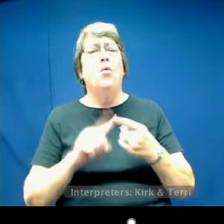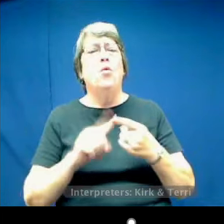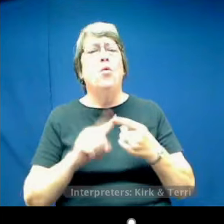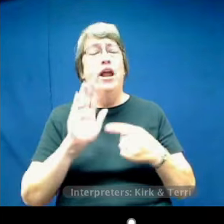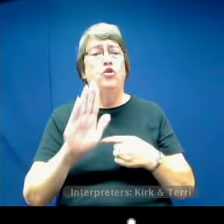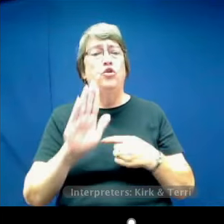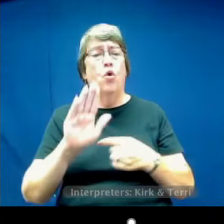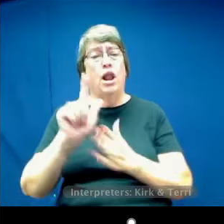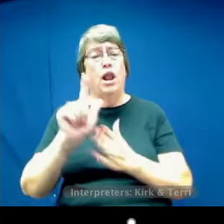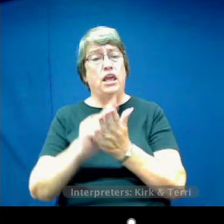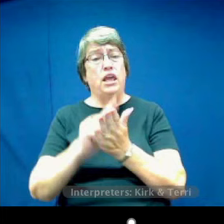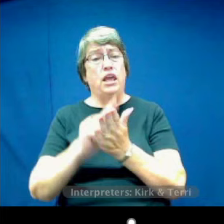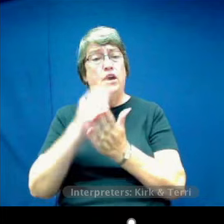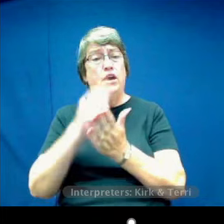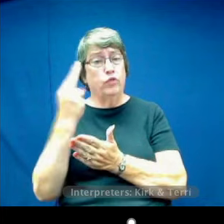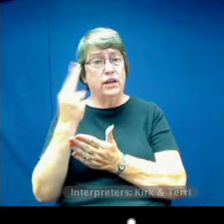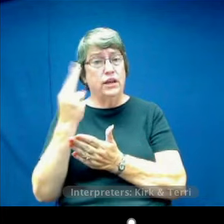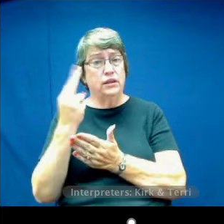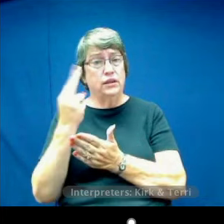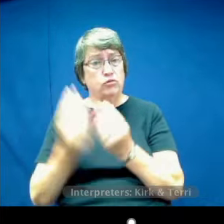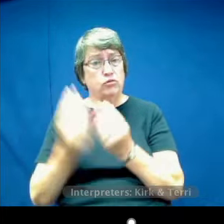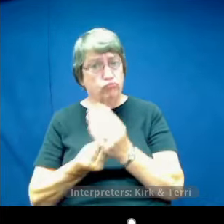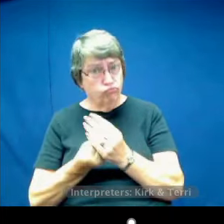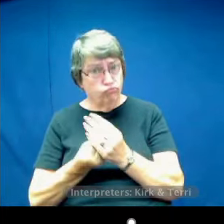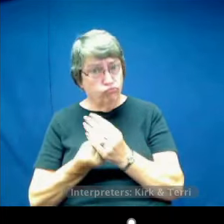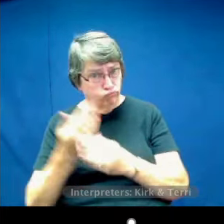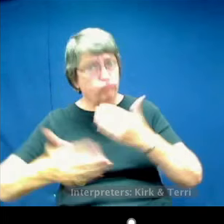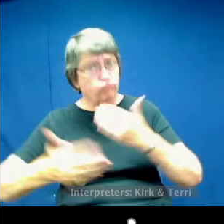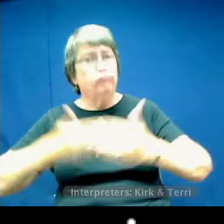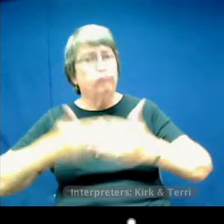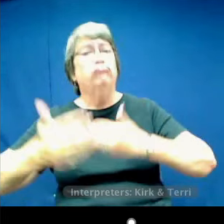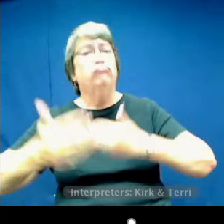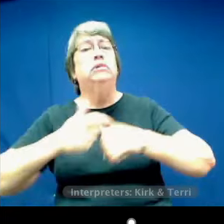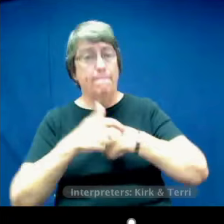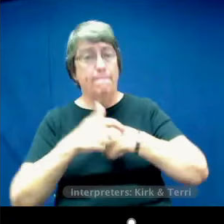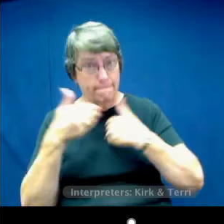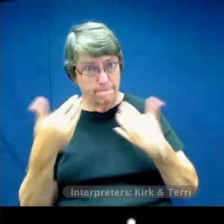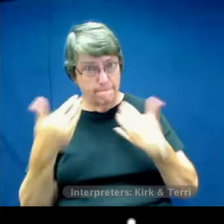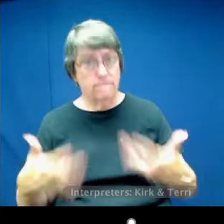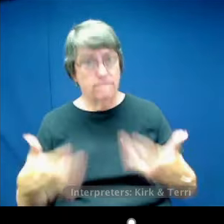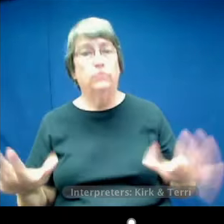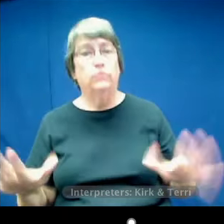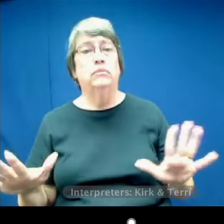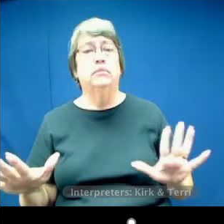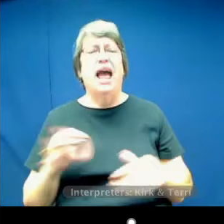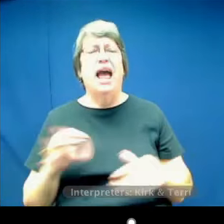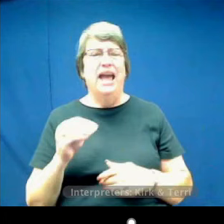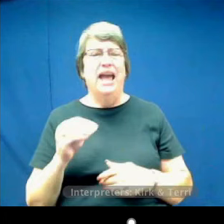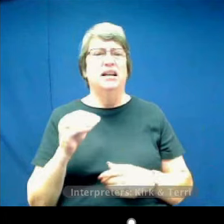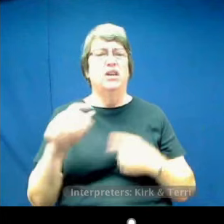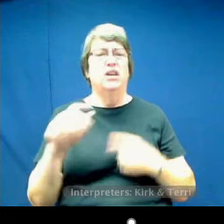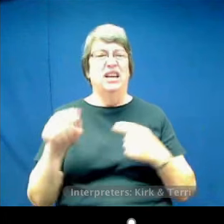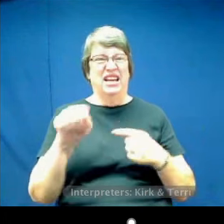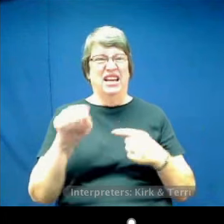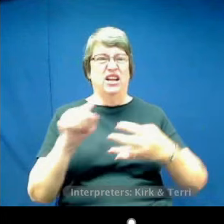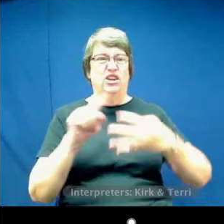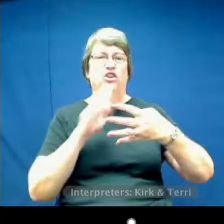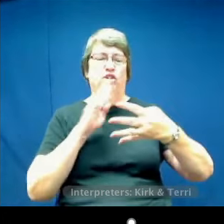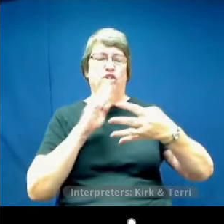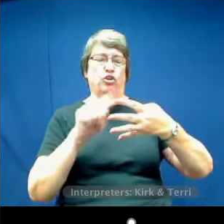there are different matters that an interpreter might find themselves interpreting in a contested divorce case.